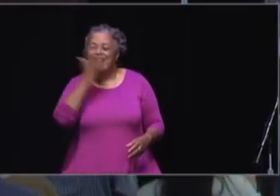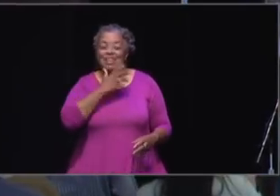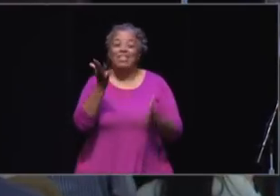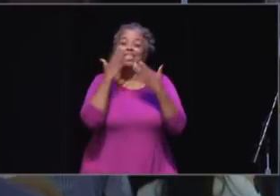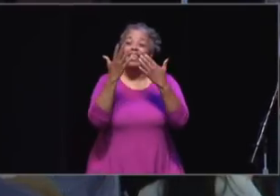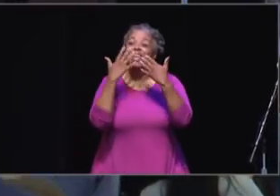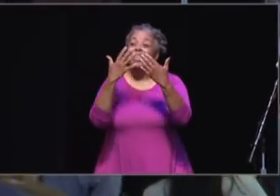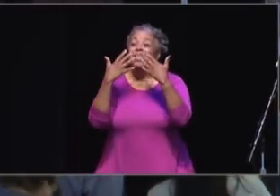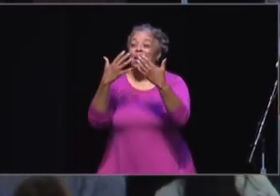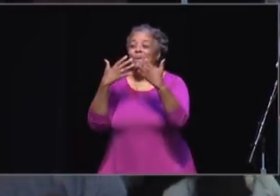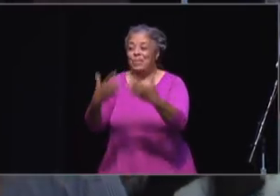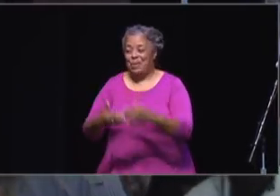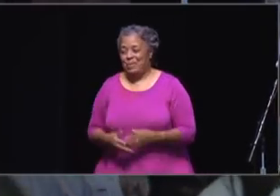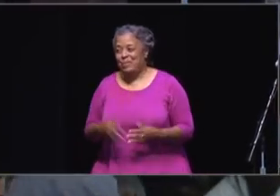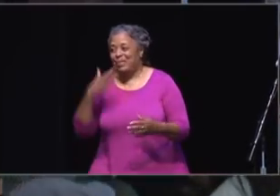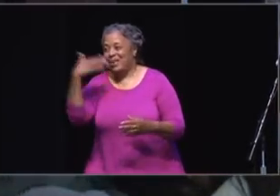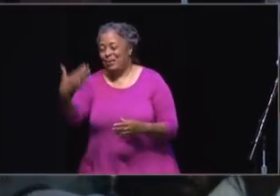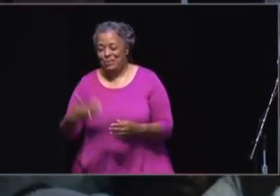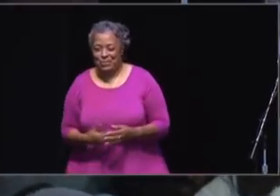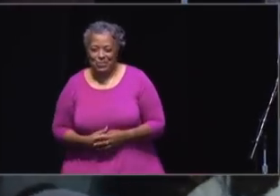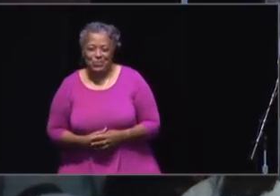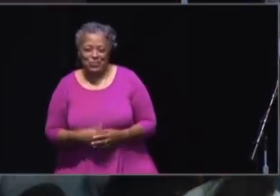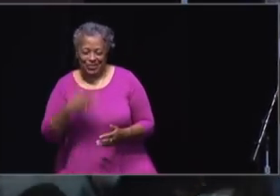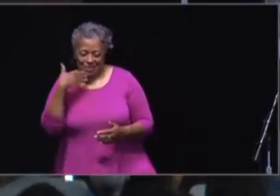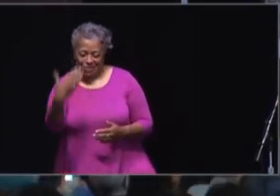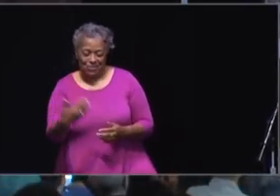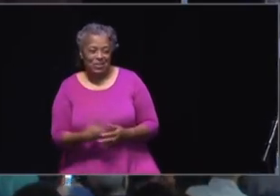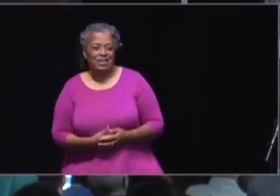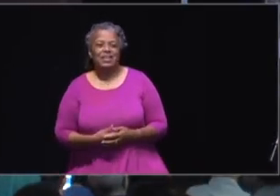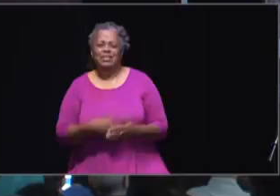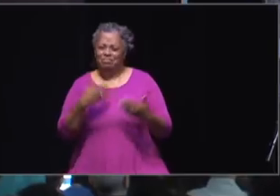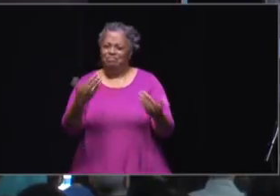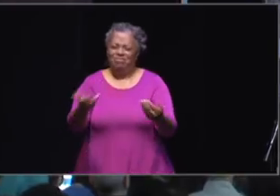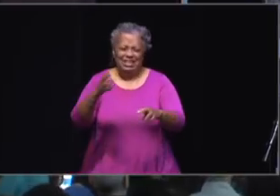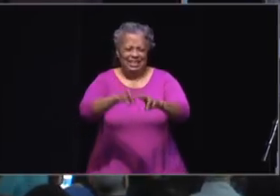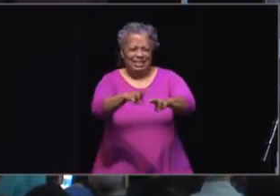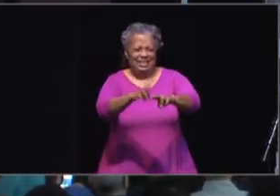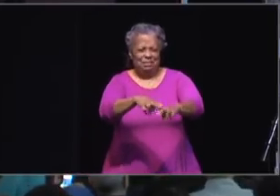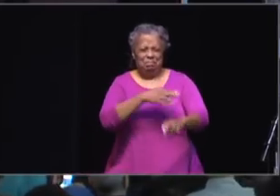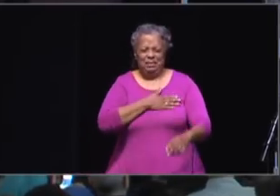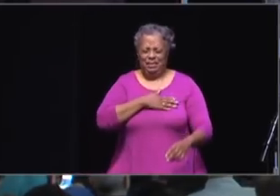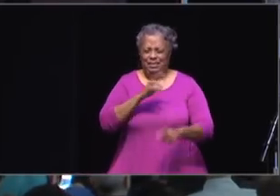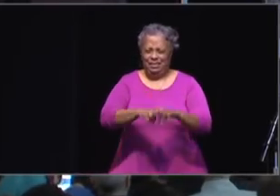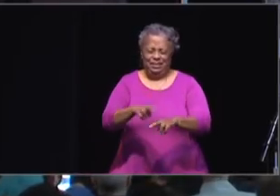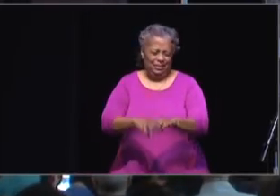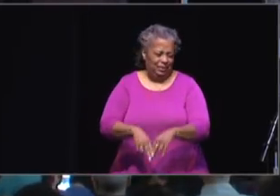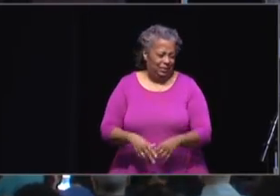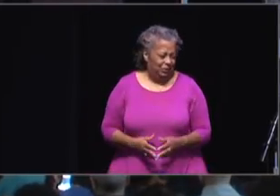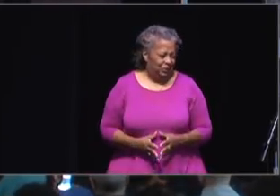Thank you, thank you, thank you. Have seats.